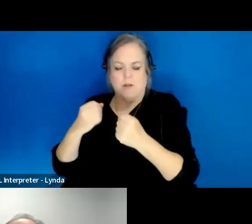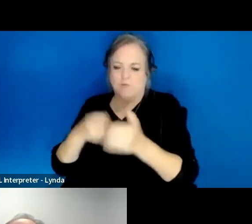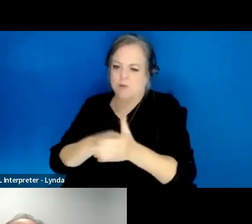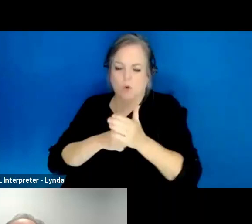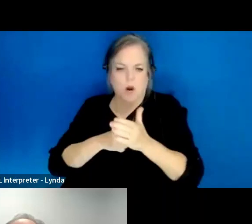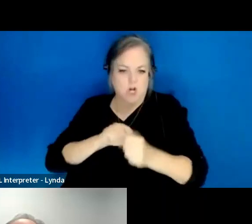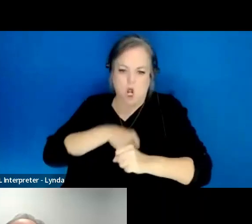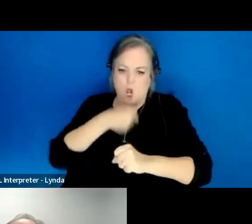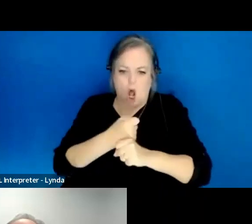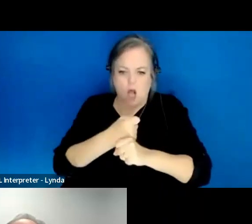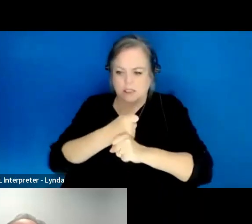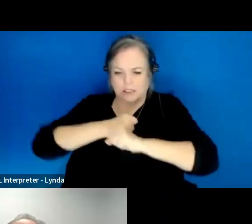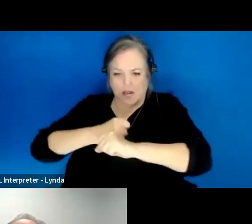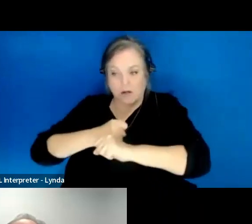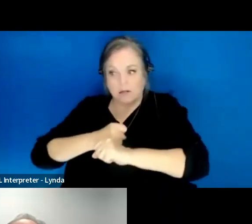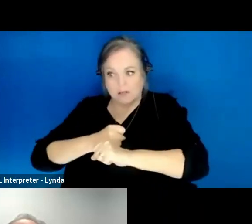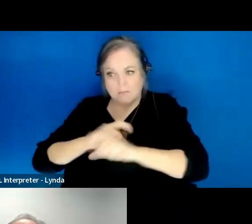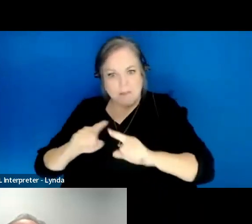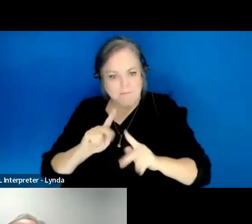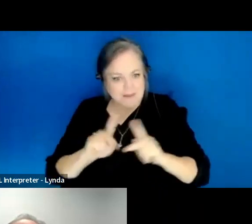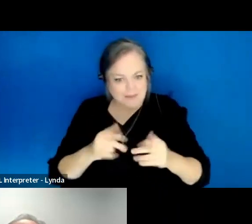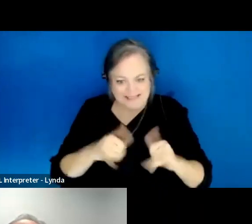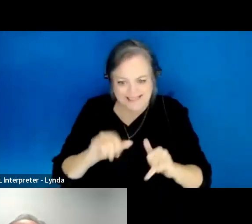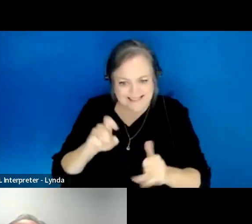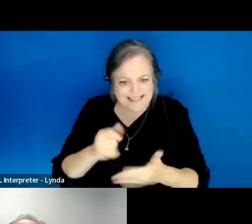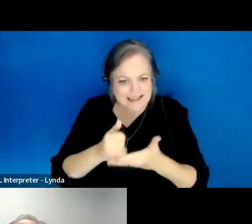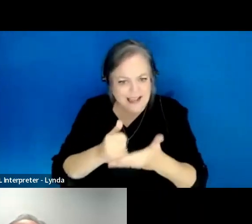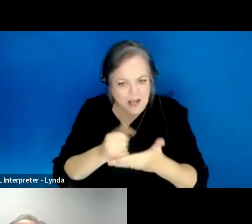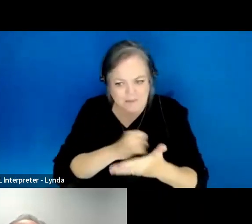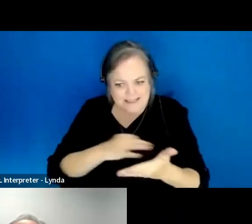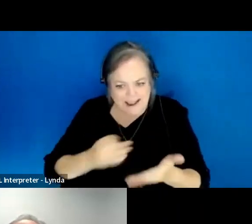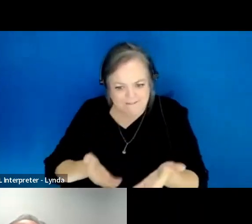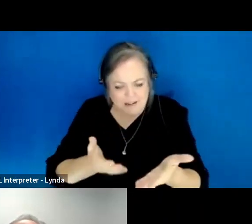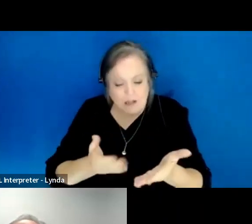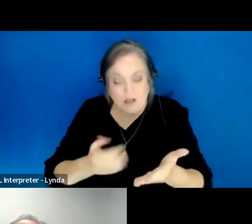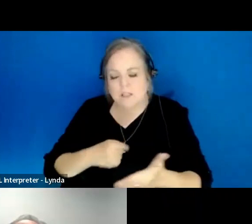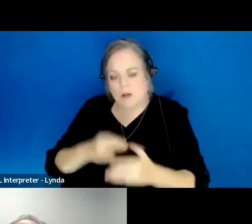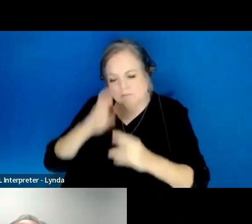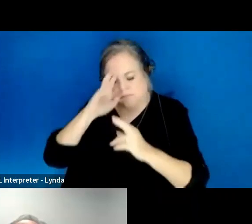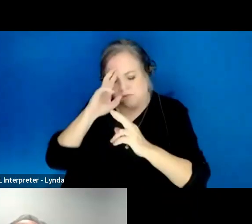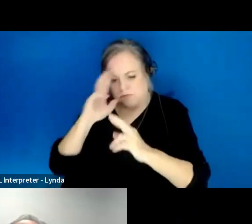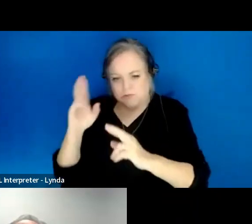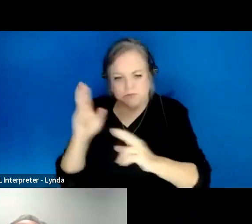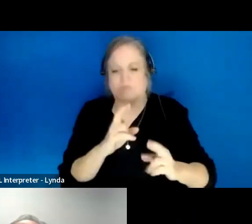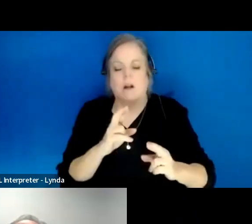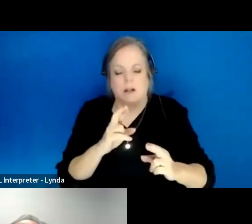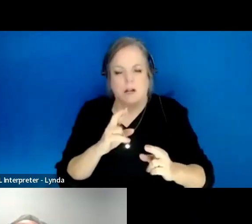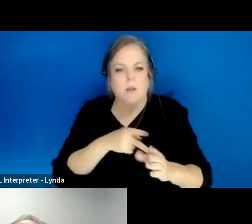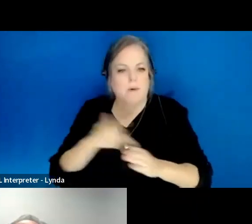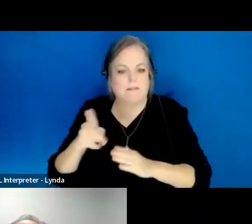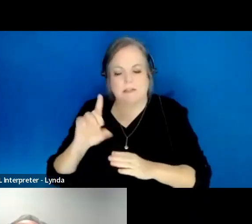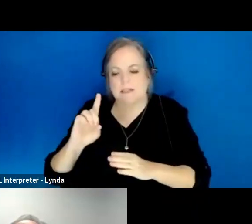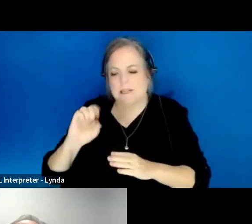People still needed staff. So I have grown in even more immense respect for the profession of direct